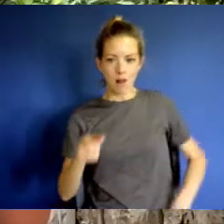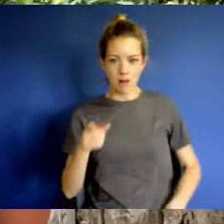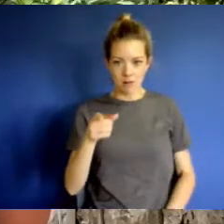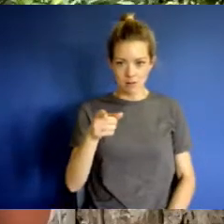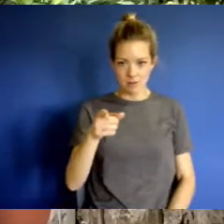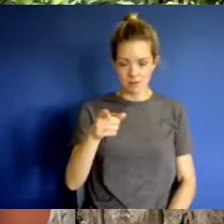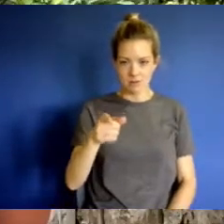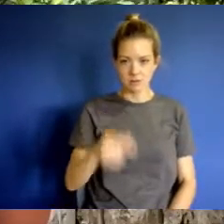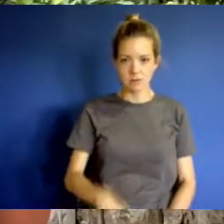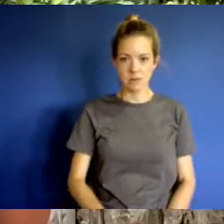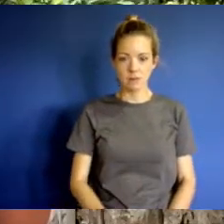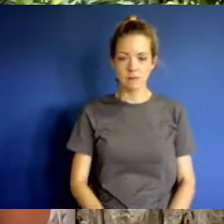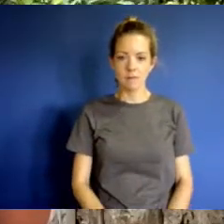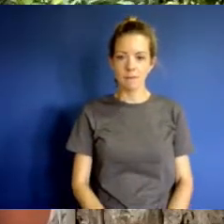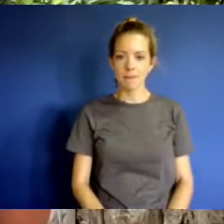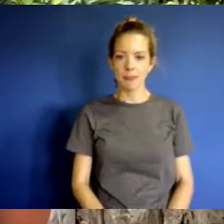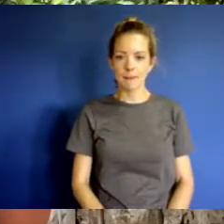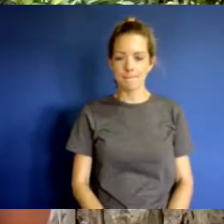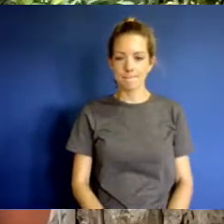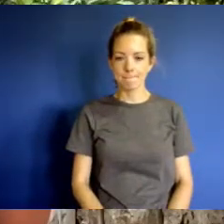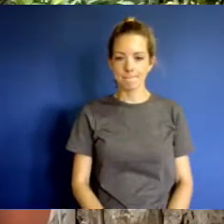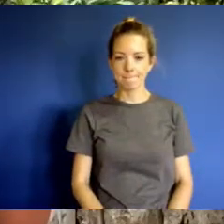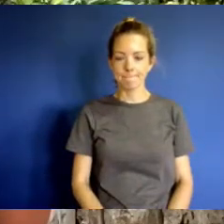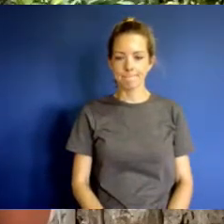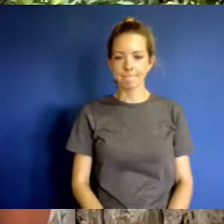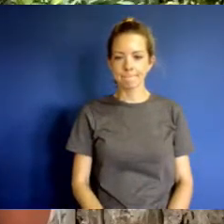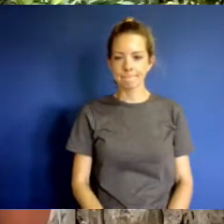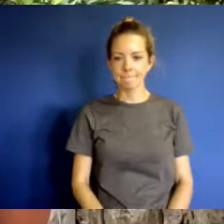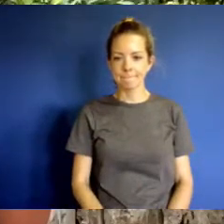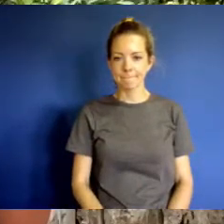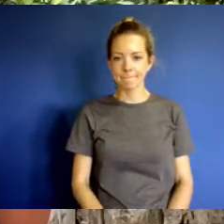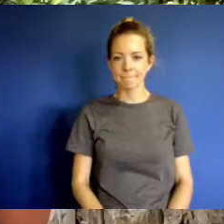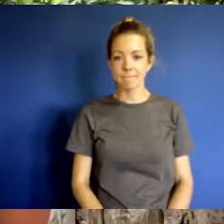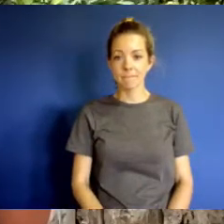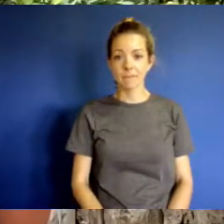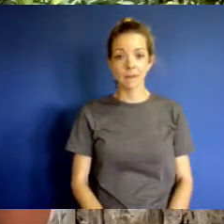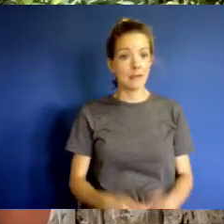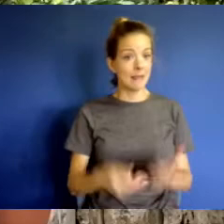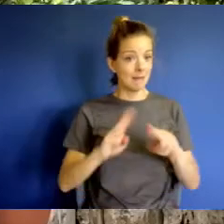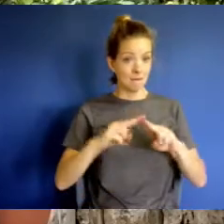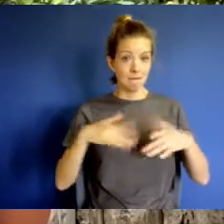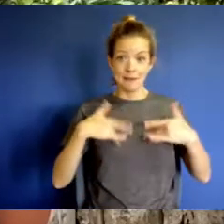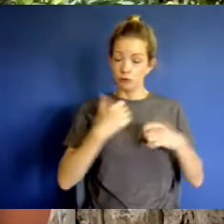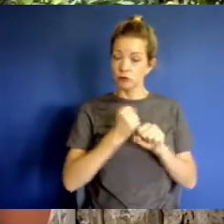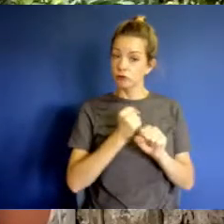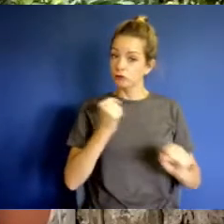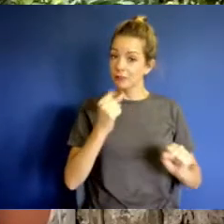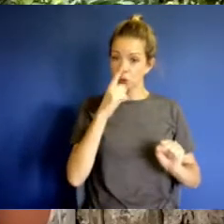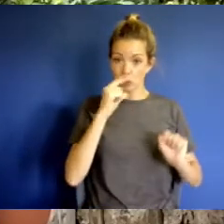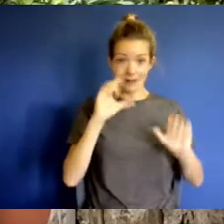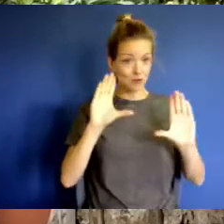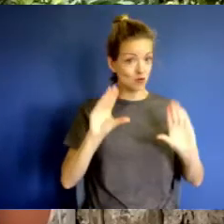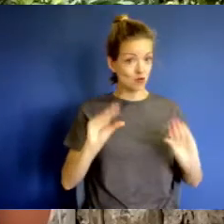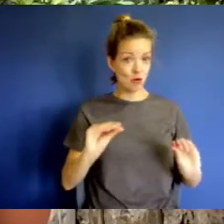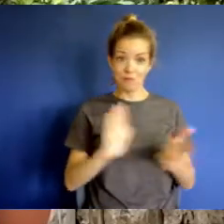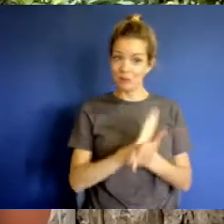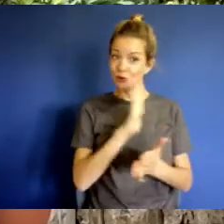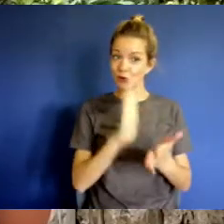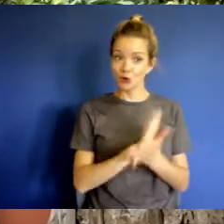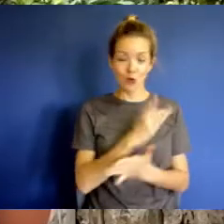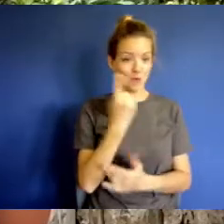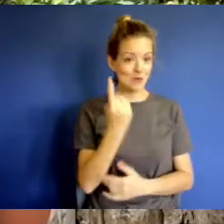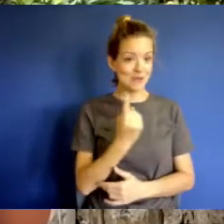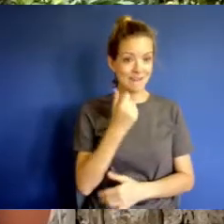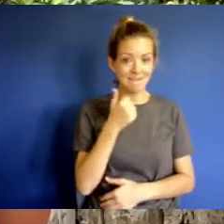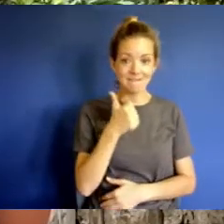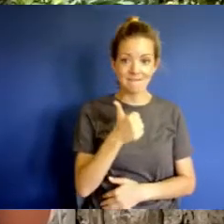roll. So, lots of options here. As soon as you feel that stretch, just stop and enjoy